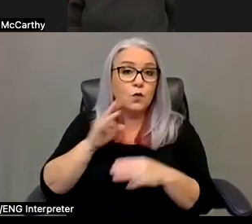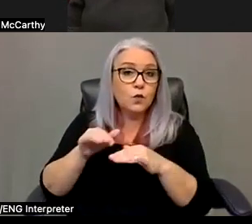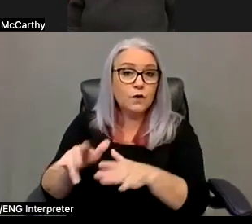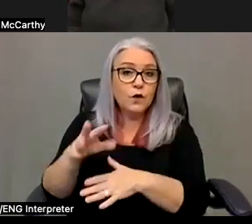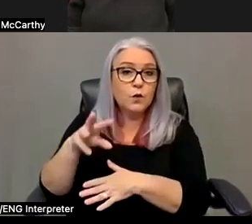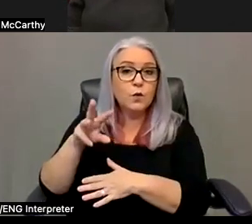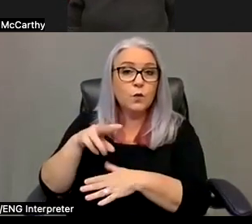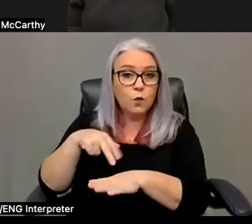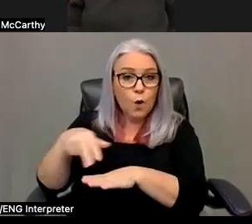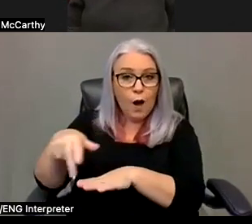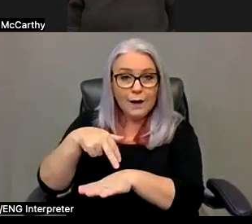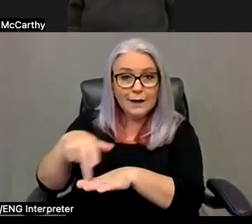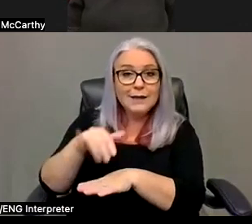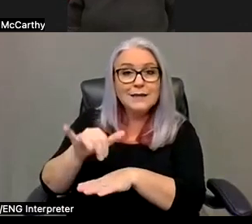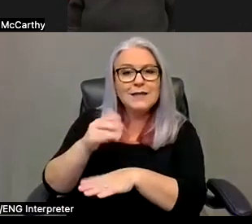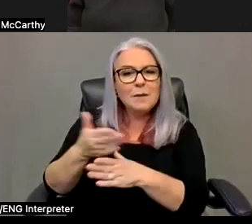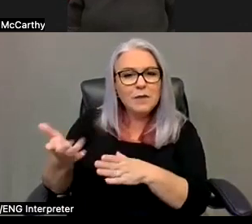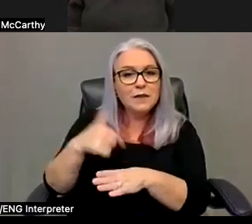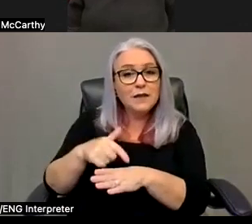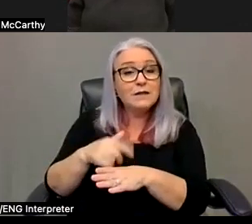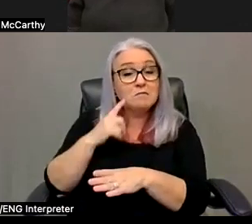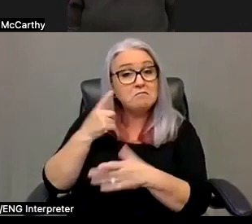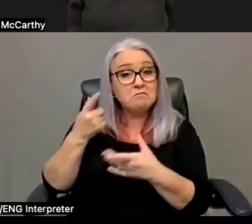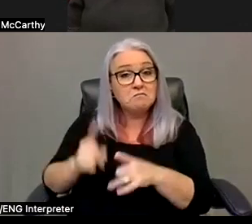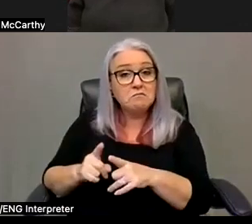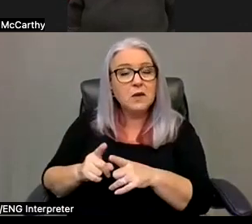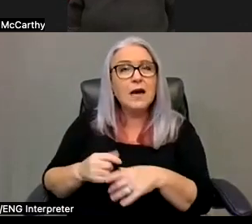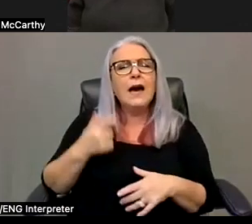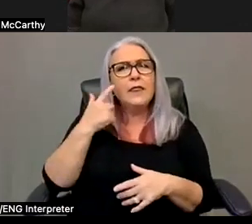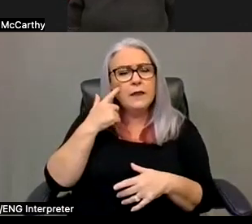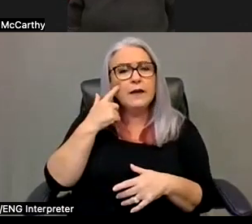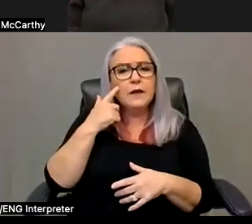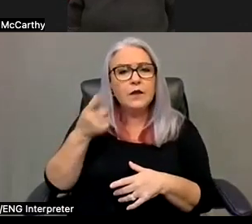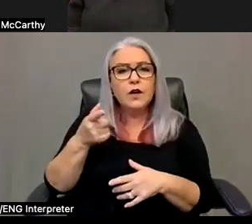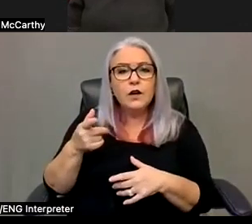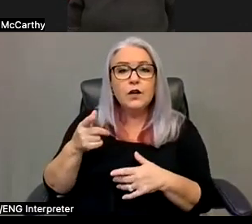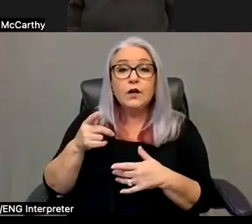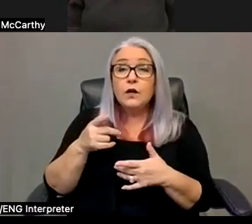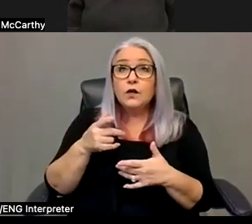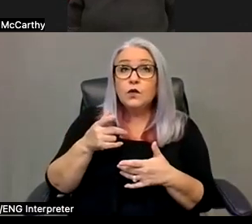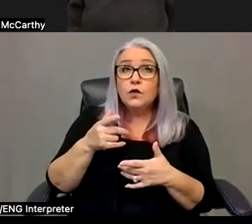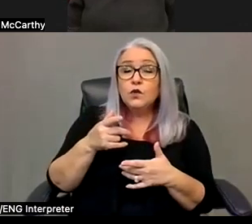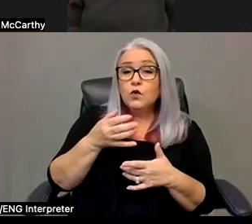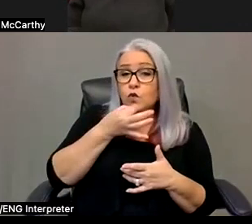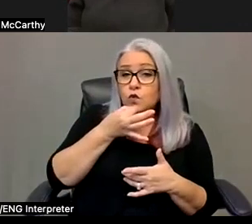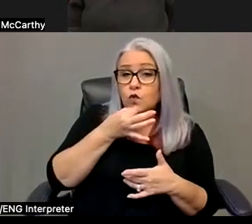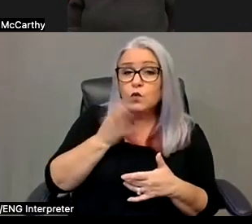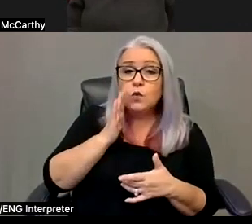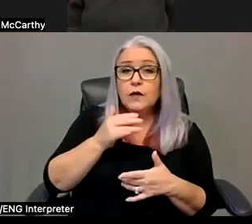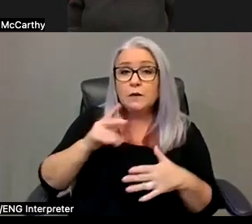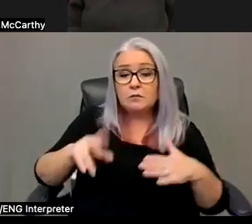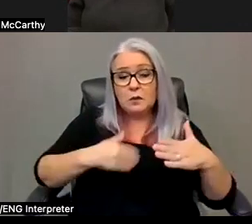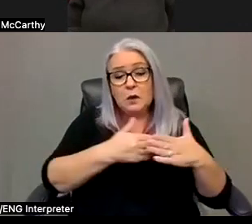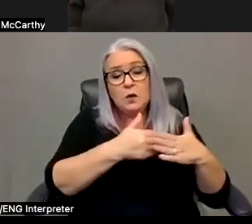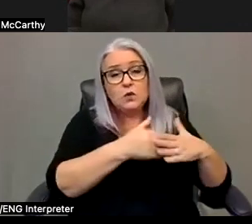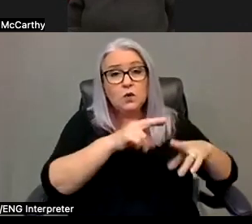Riverwalk is something that's coming through. To the best of my knowledge, right now, they're leaning towards the Riverwalk paralleling the railroad tracks, which